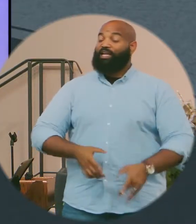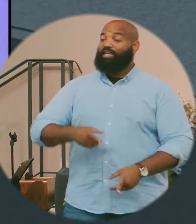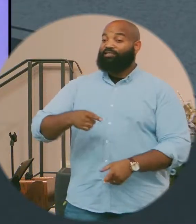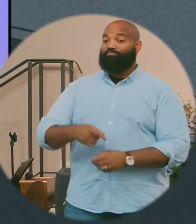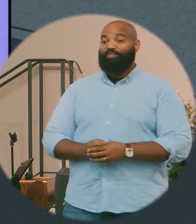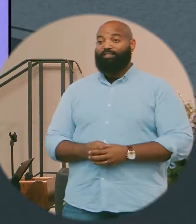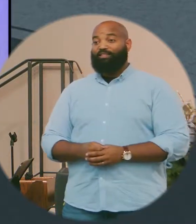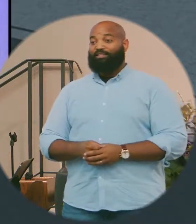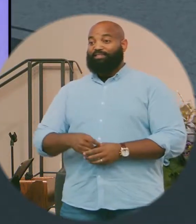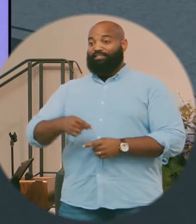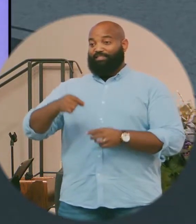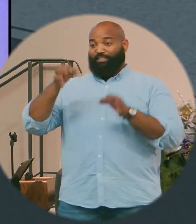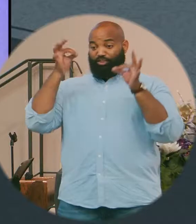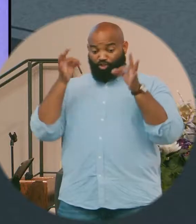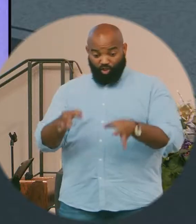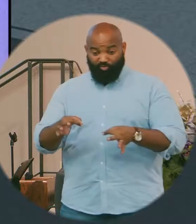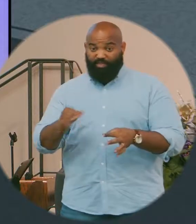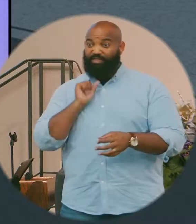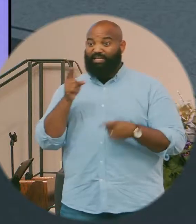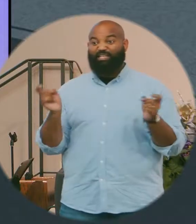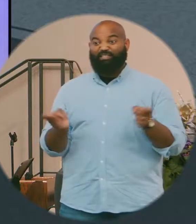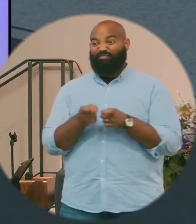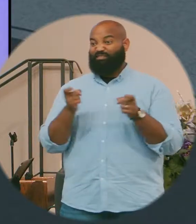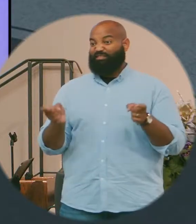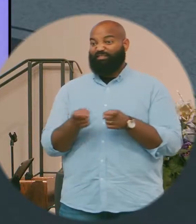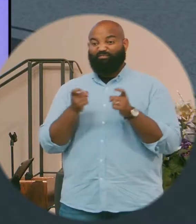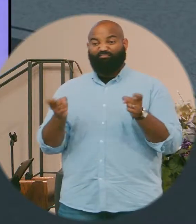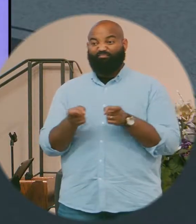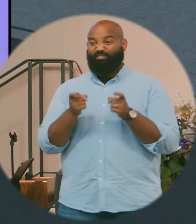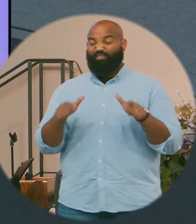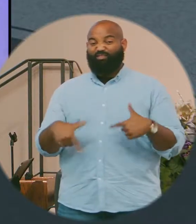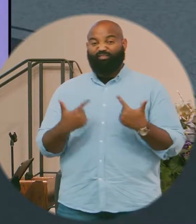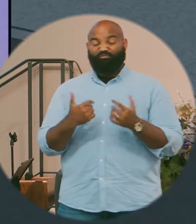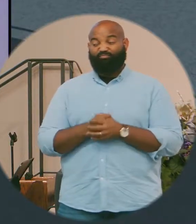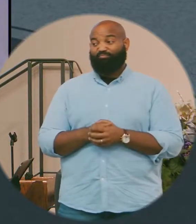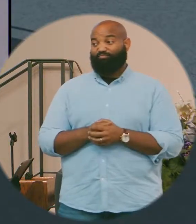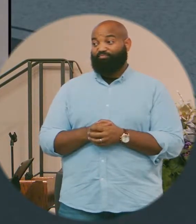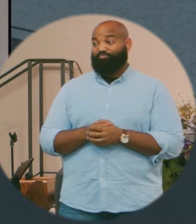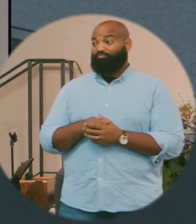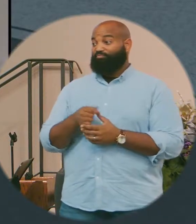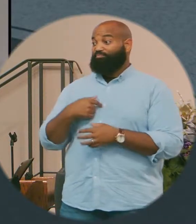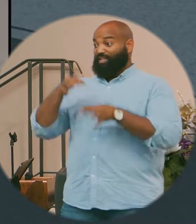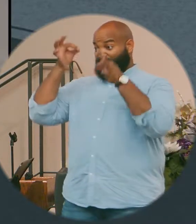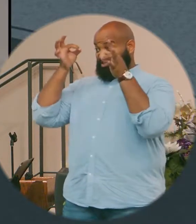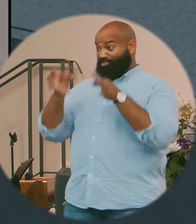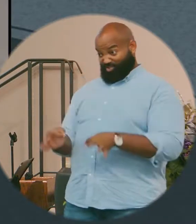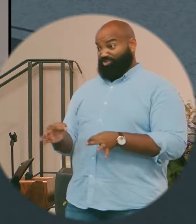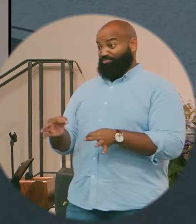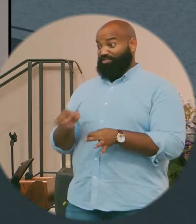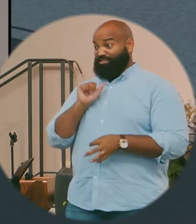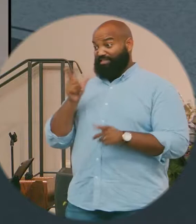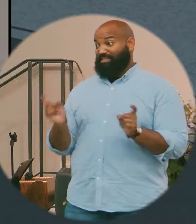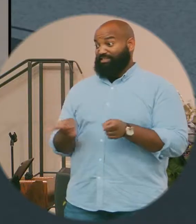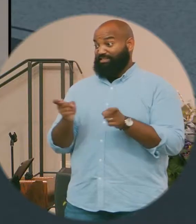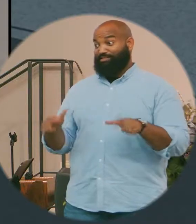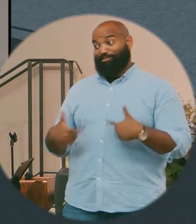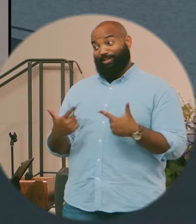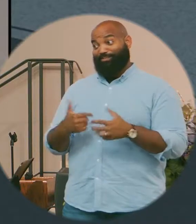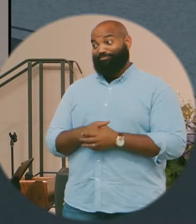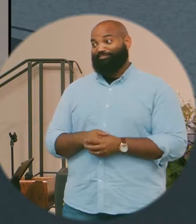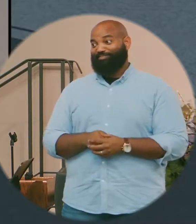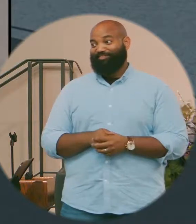determined not to be dirty. Amen. You may have your seat. Now, the key phrase in